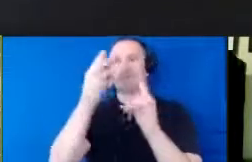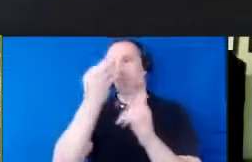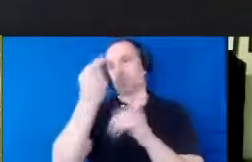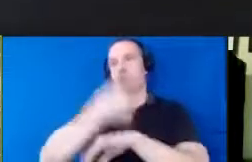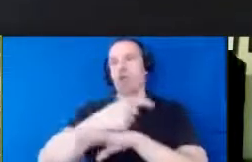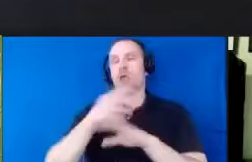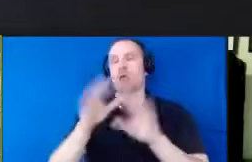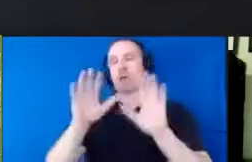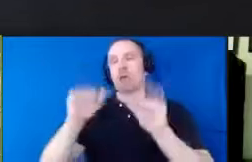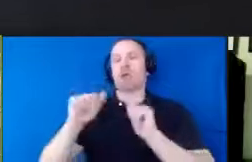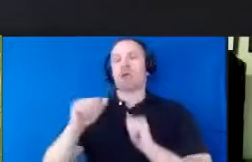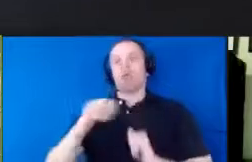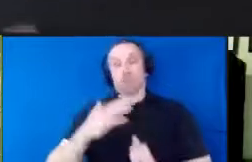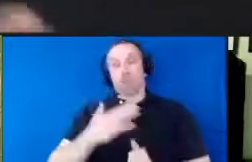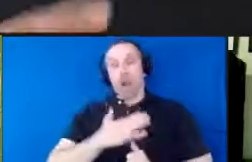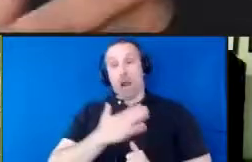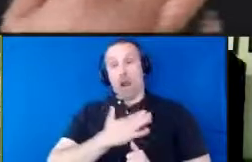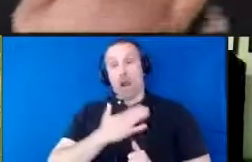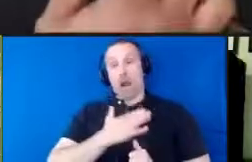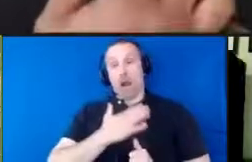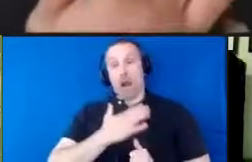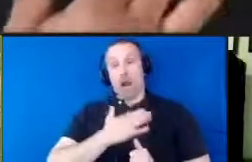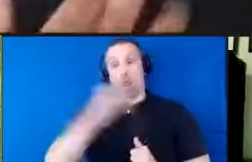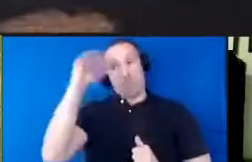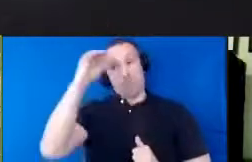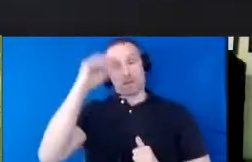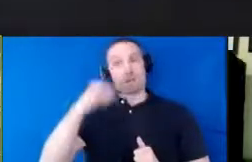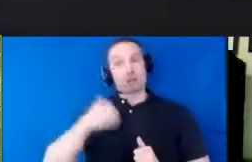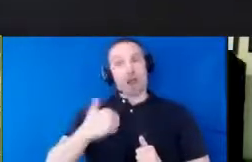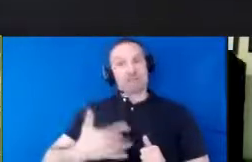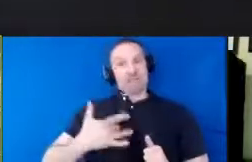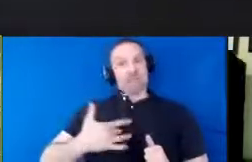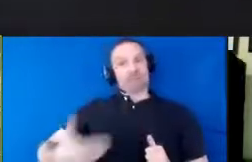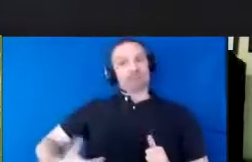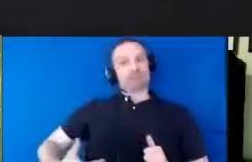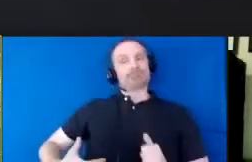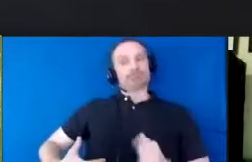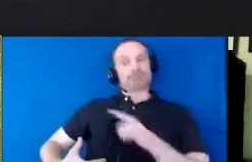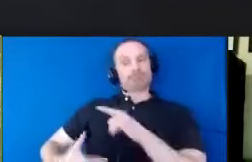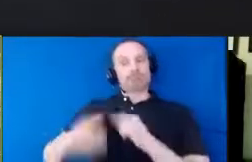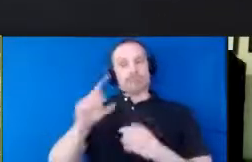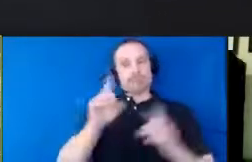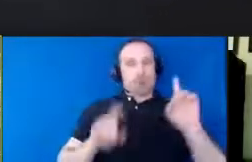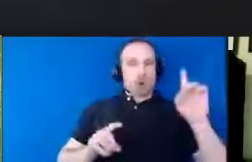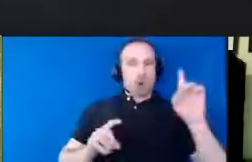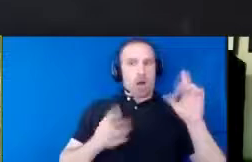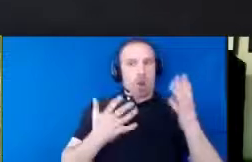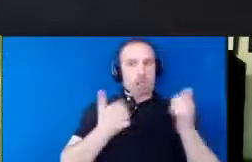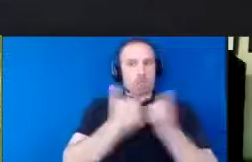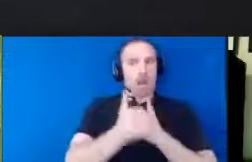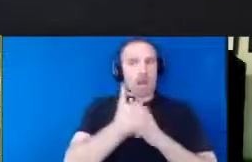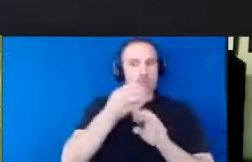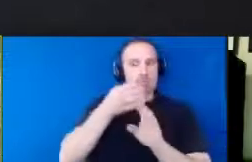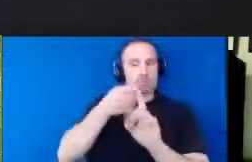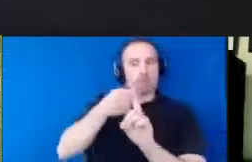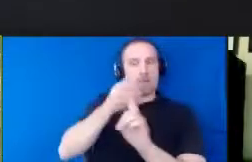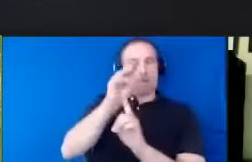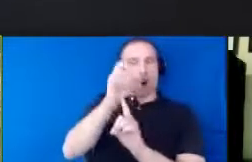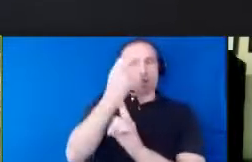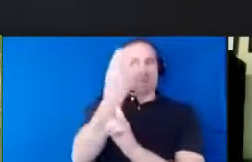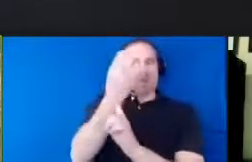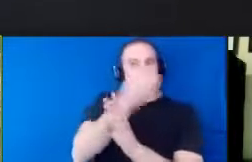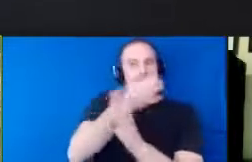political guess is the Democrats have committed to having this bill passed by March 14th, so that there's